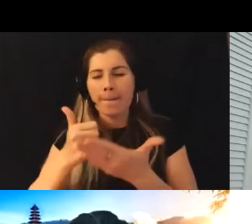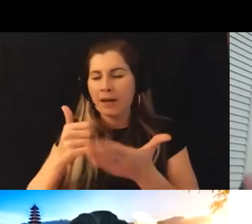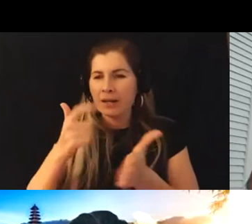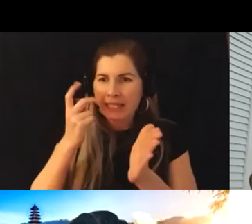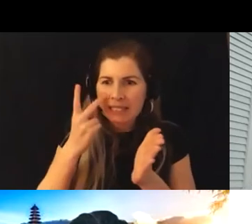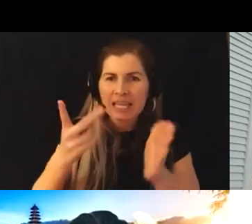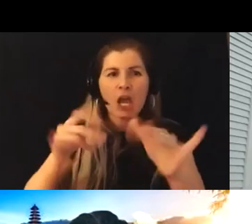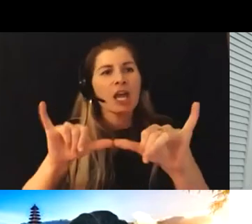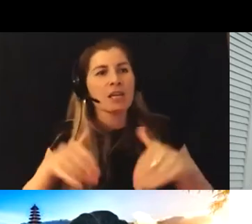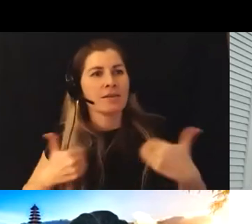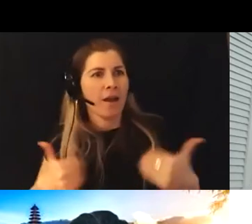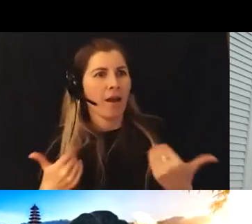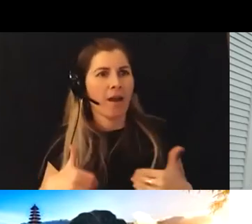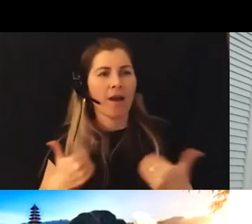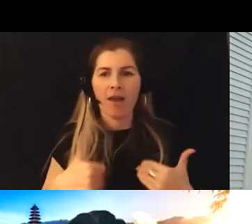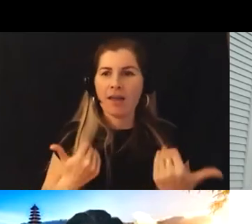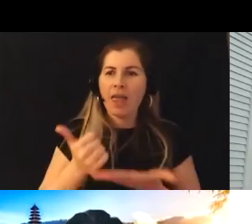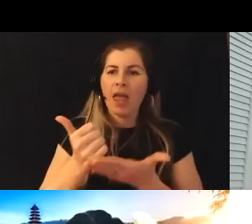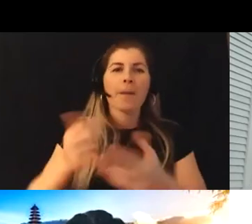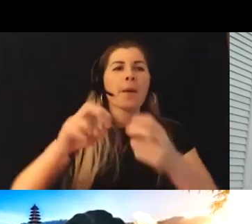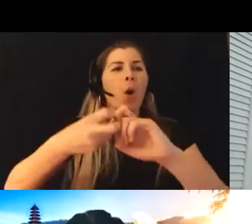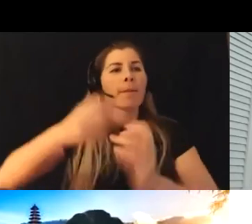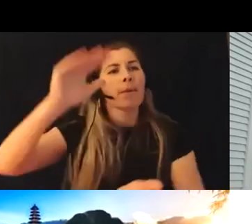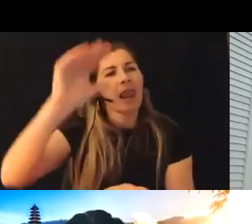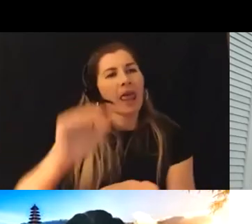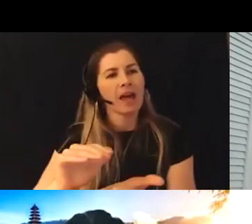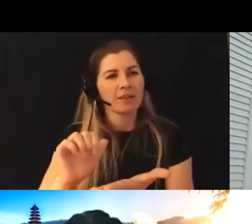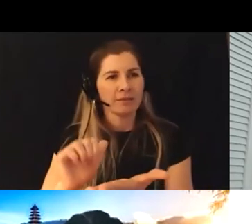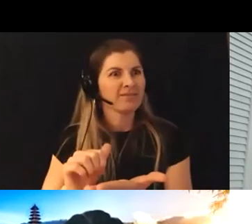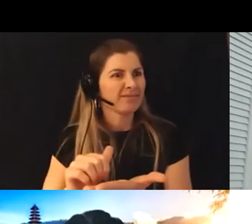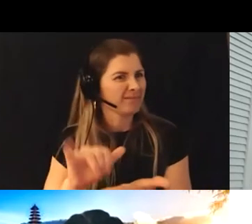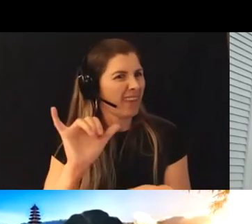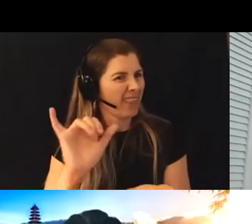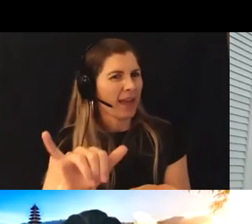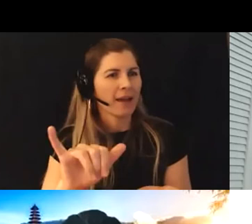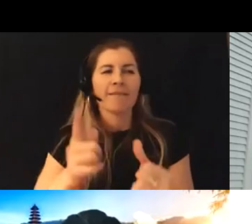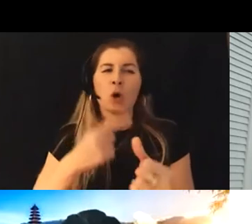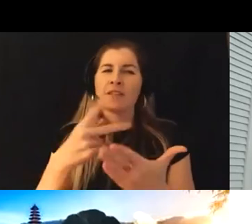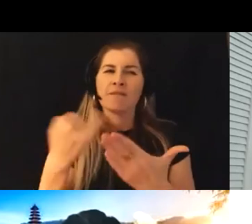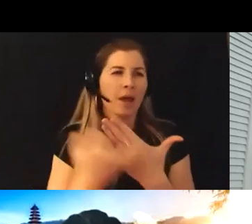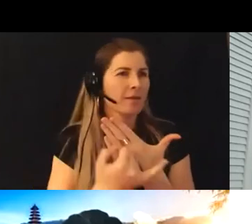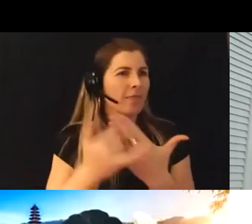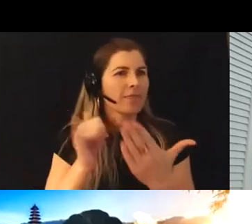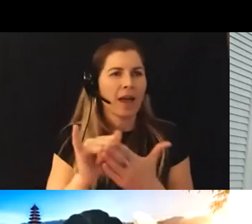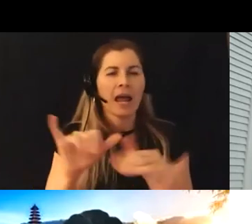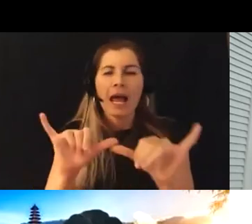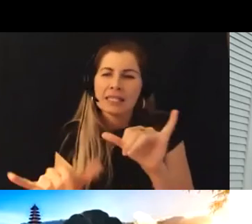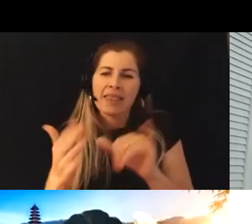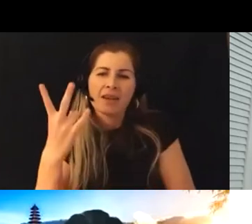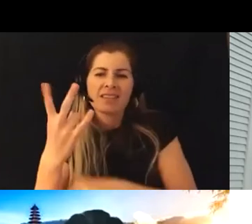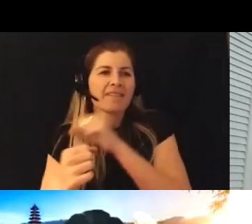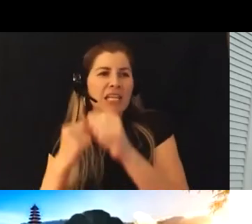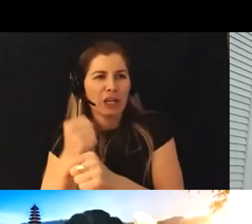reducing adolescent problem behaviors associated with juvenile delinquency, the Youth Arts Development Project. Stayed there about 7 years